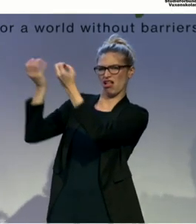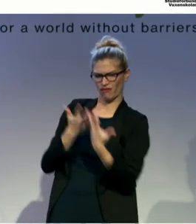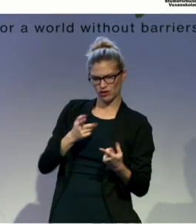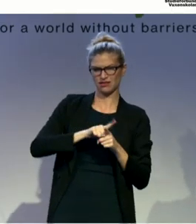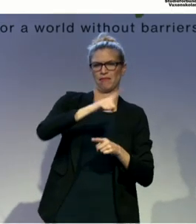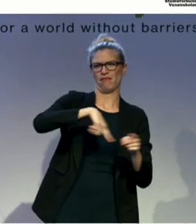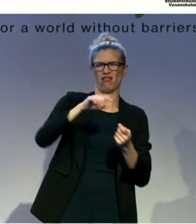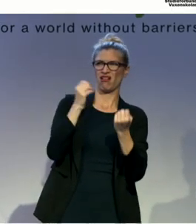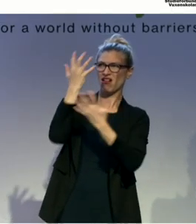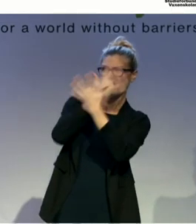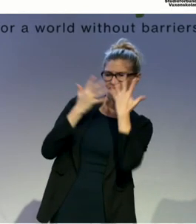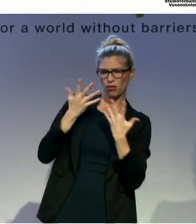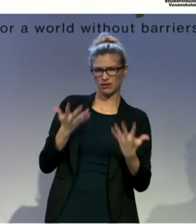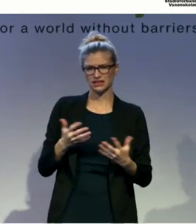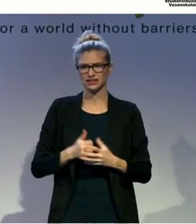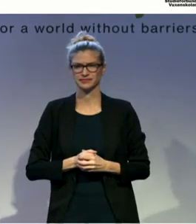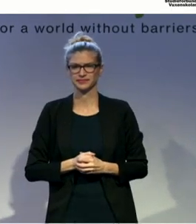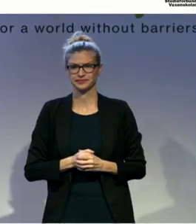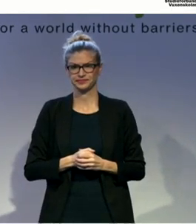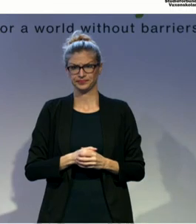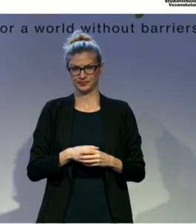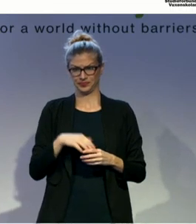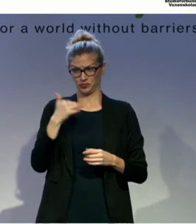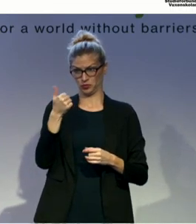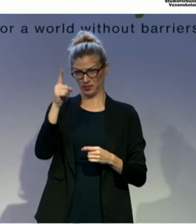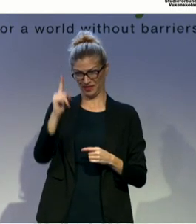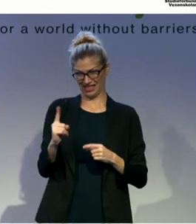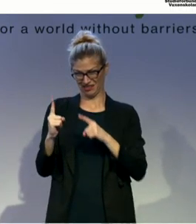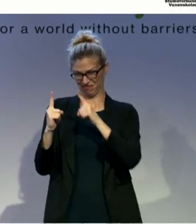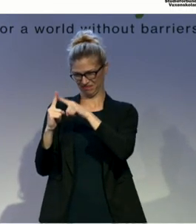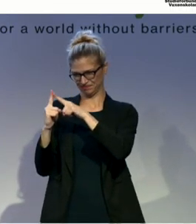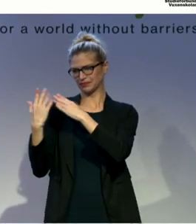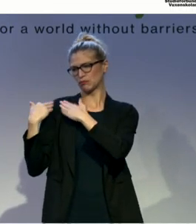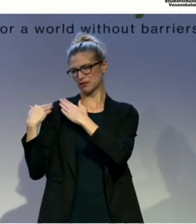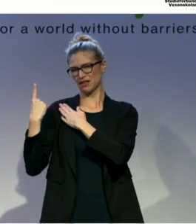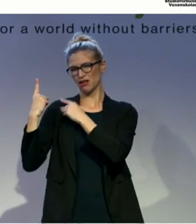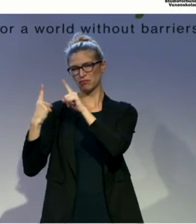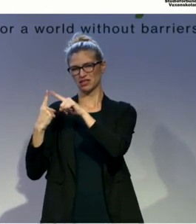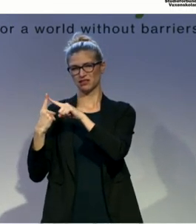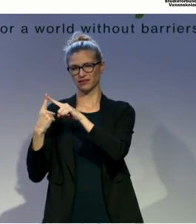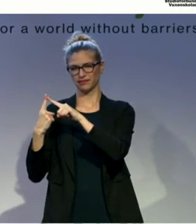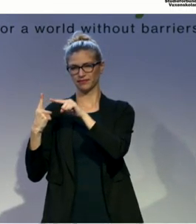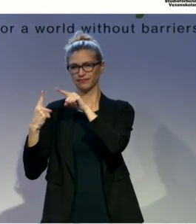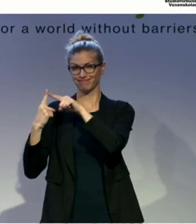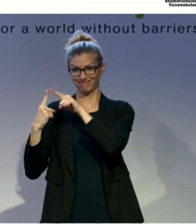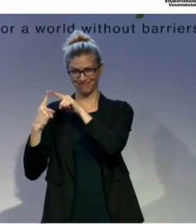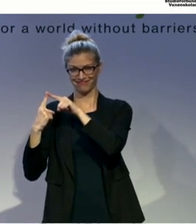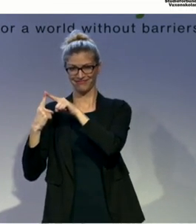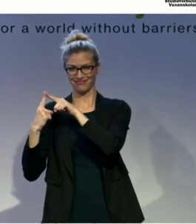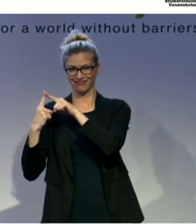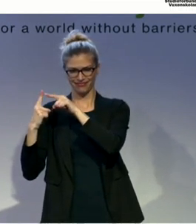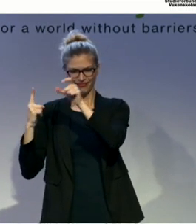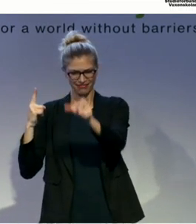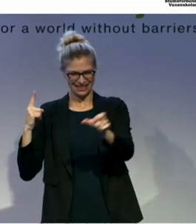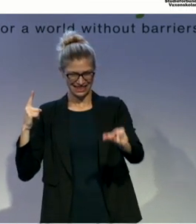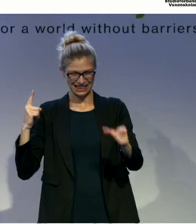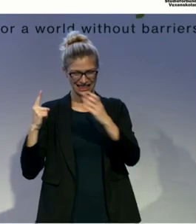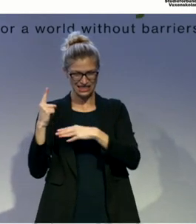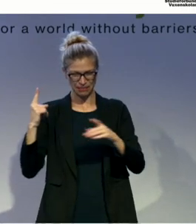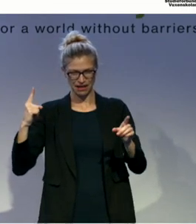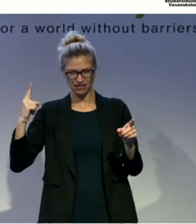The facilitator helps the participants to sort out where and how to get answers to